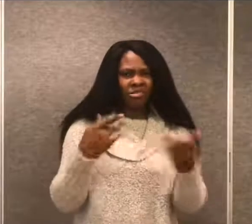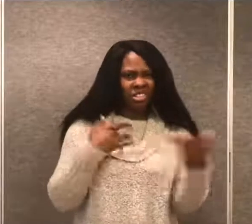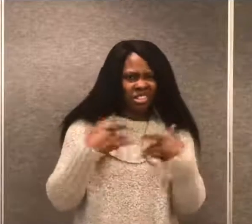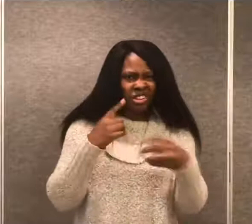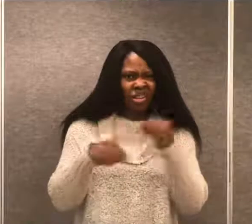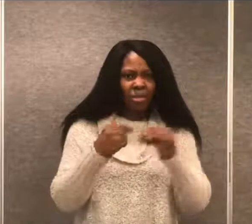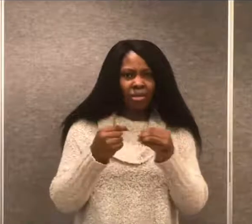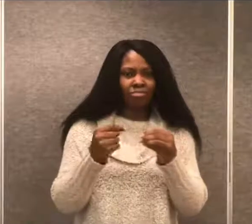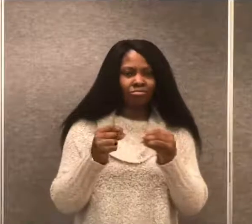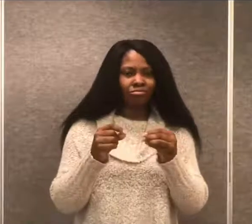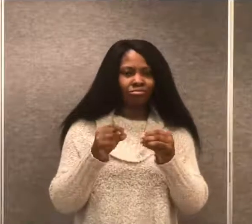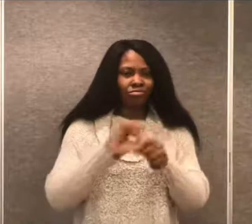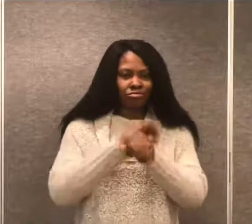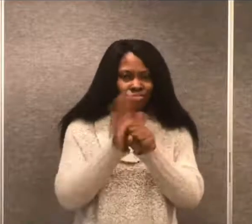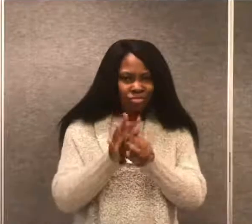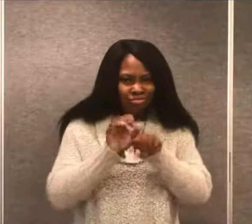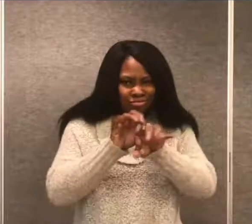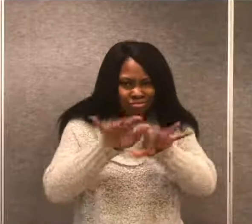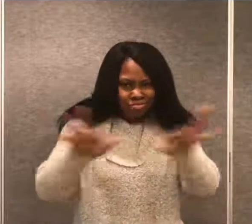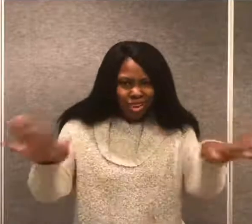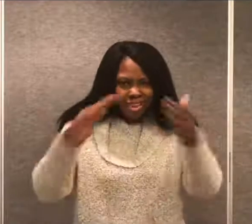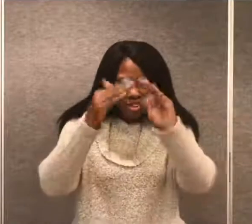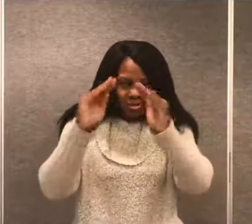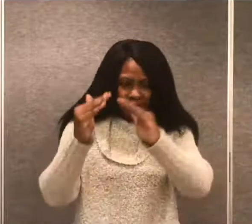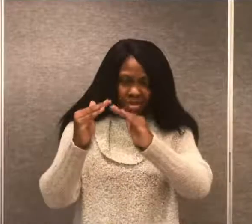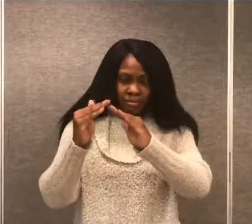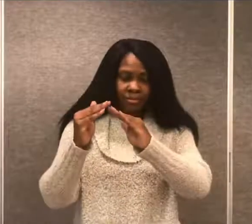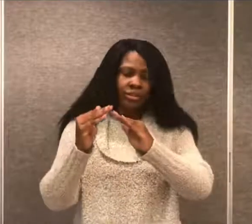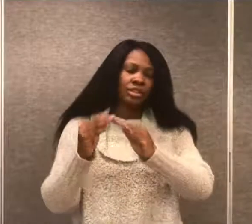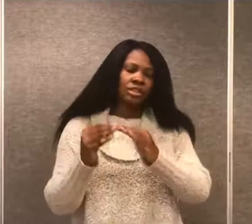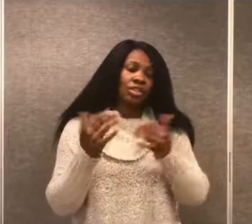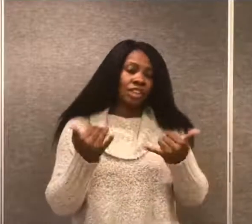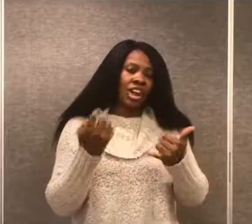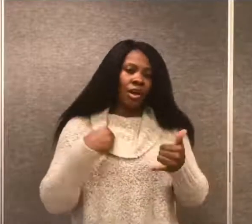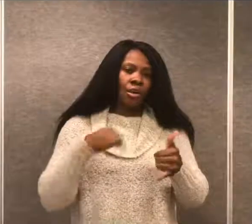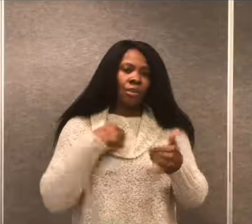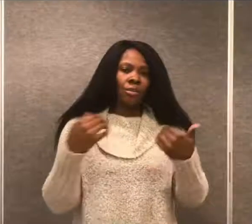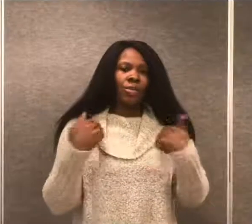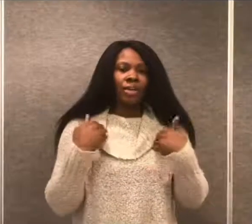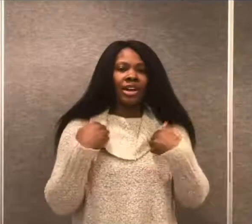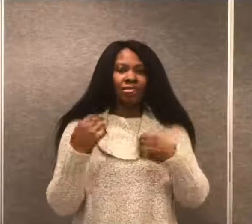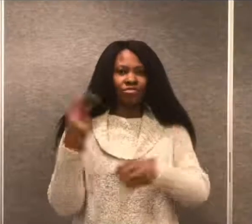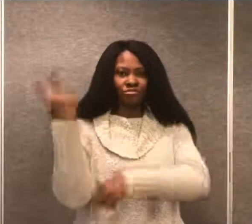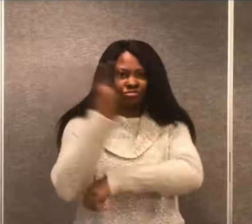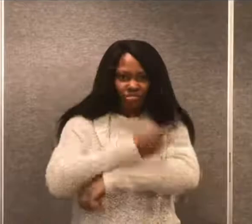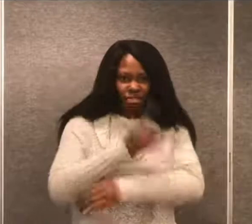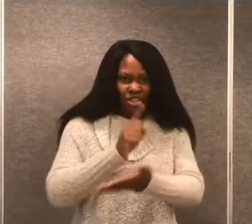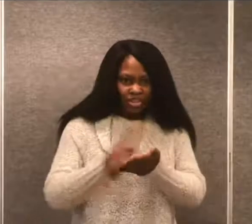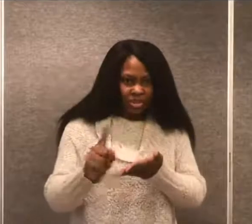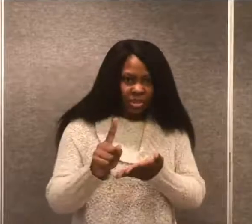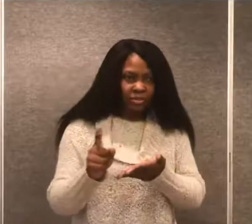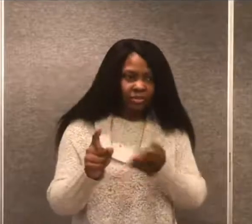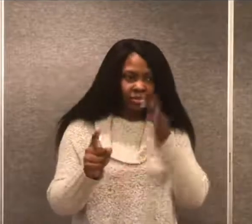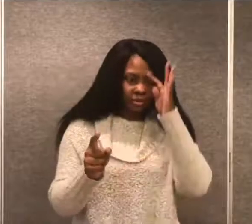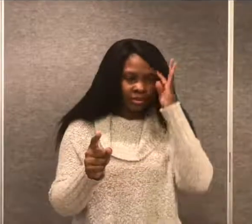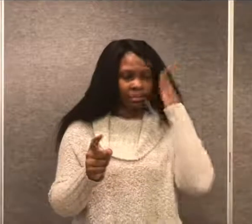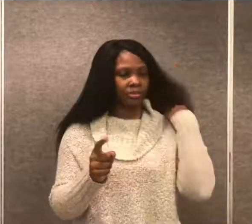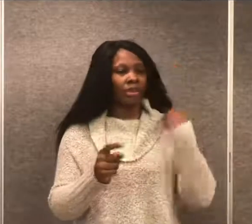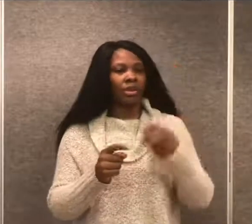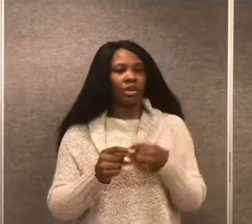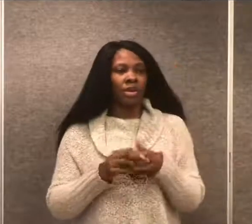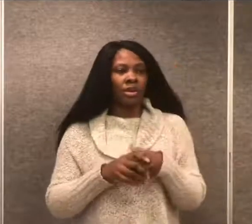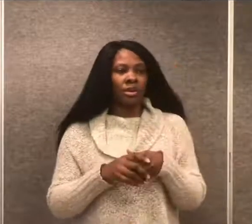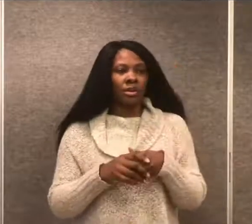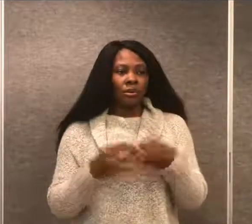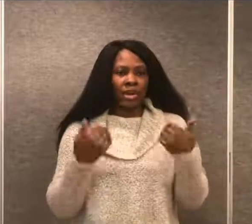to sustain what we have right now because it is working. So we're just going to do with the 2 days, just 2 days a week. The goal would be is that you do with cohort groups of a Monday